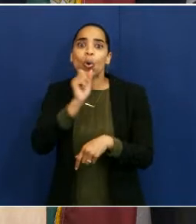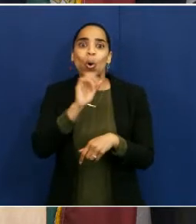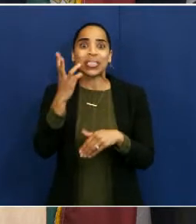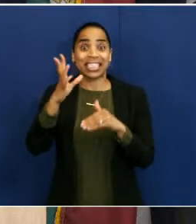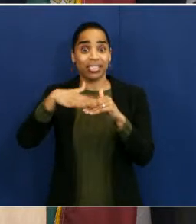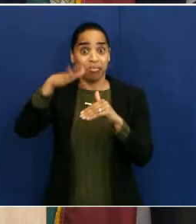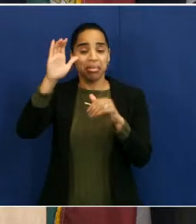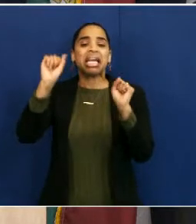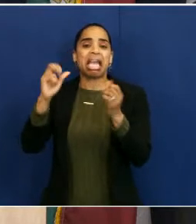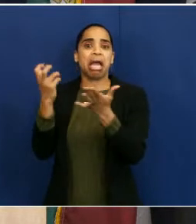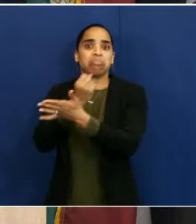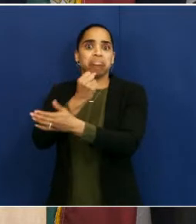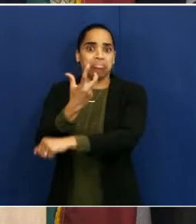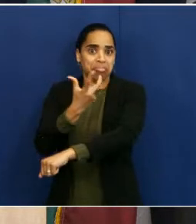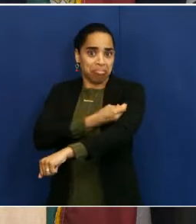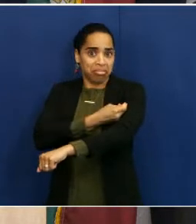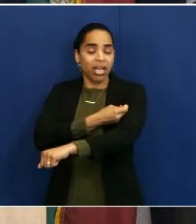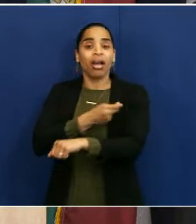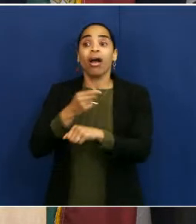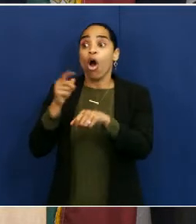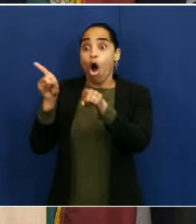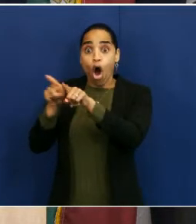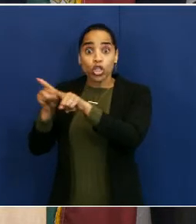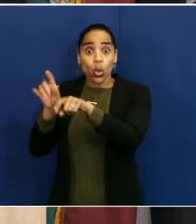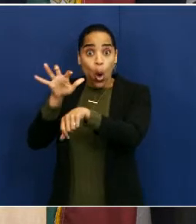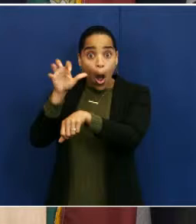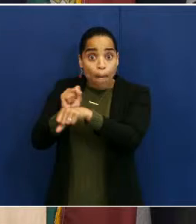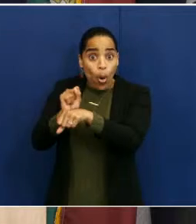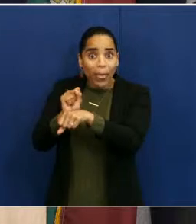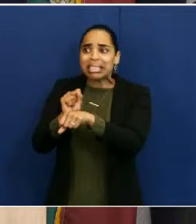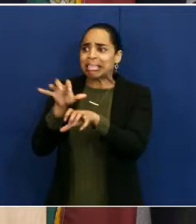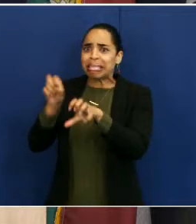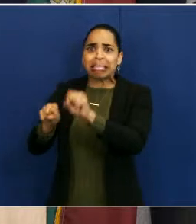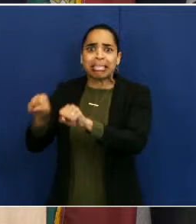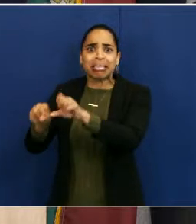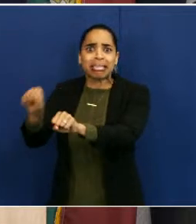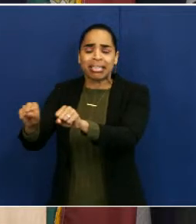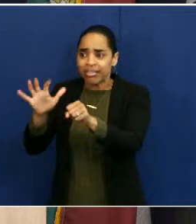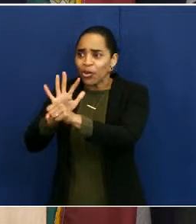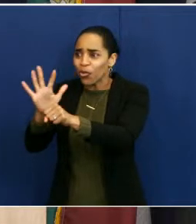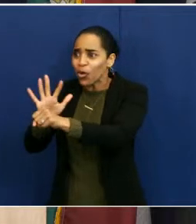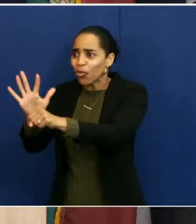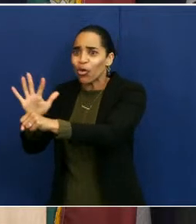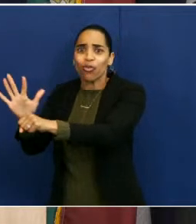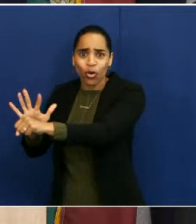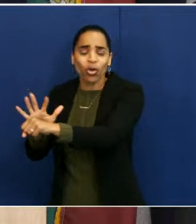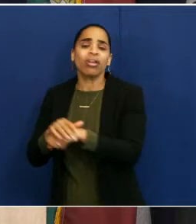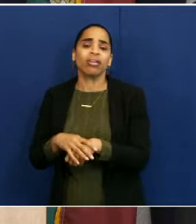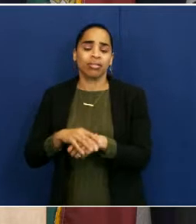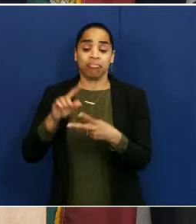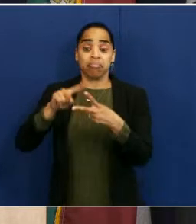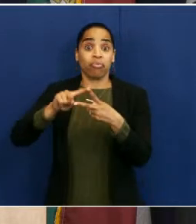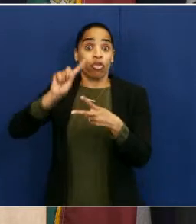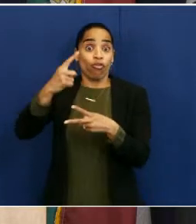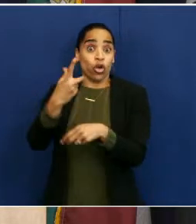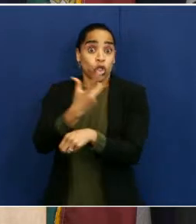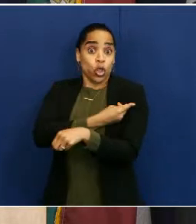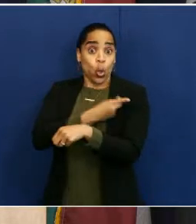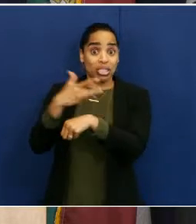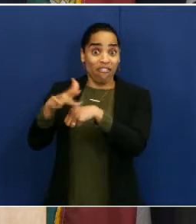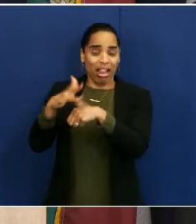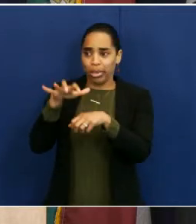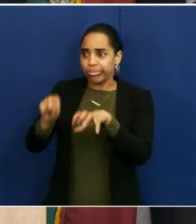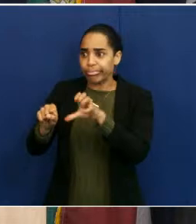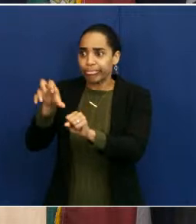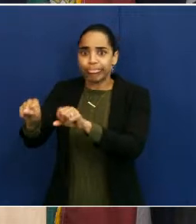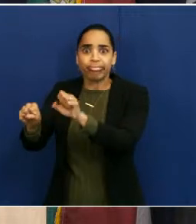tremendous demand on the appointments. As appointments are made available, they are quickly taken, the first dose appointments that are made available, and